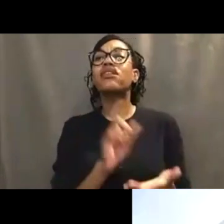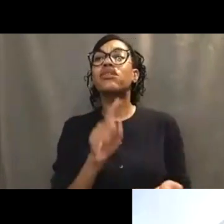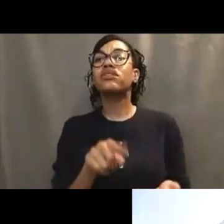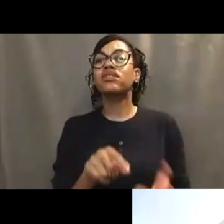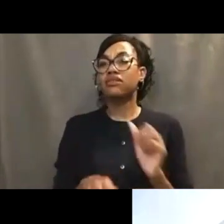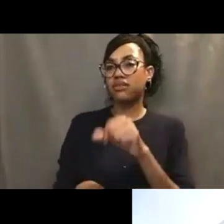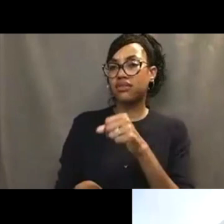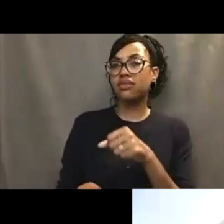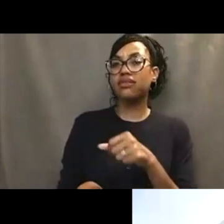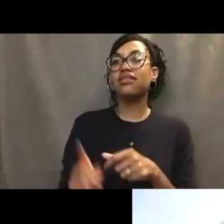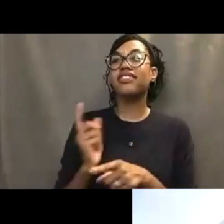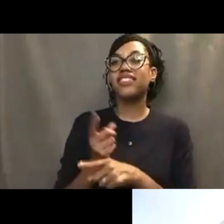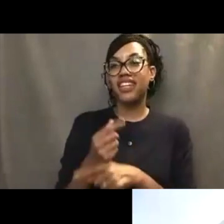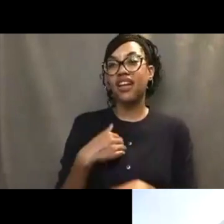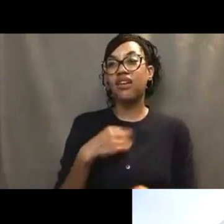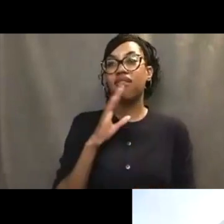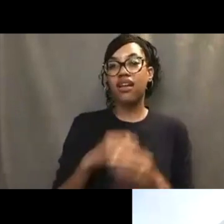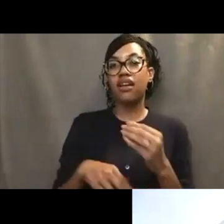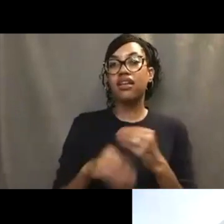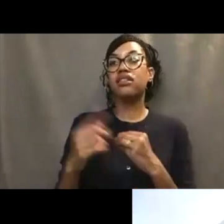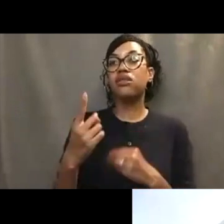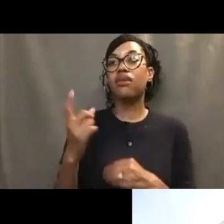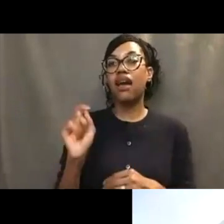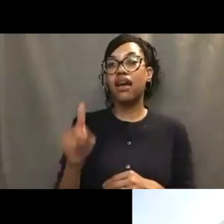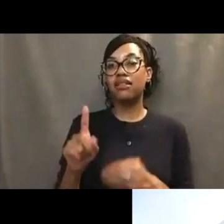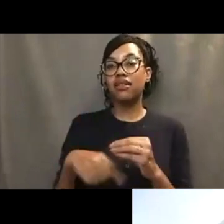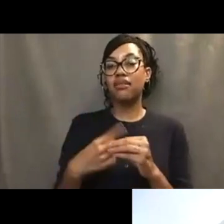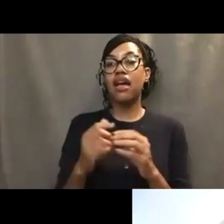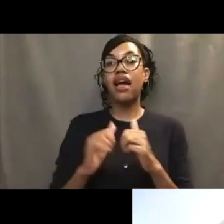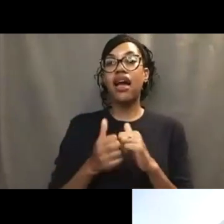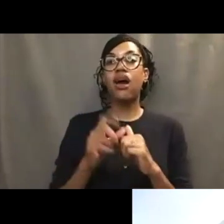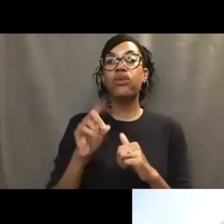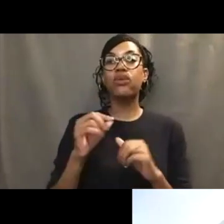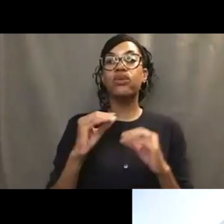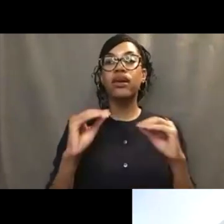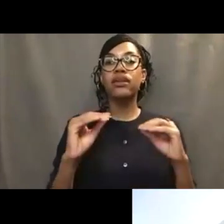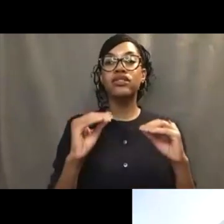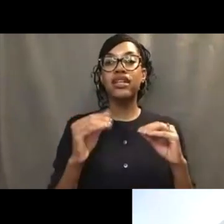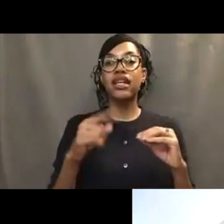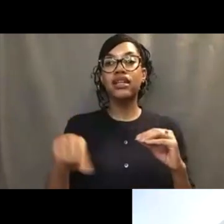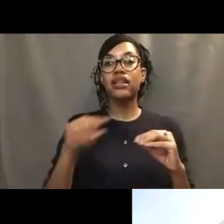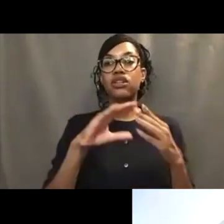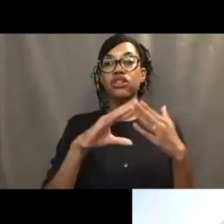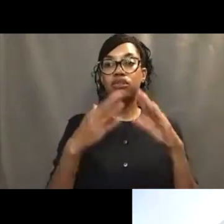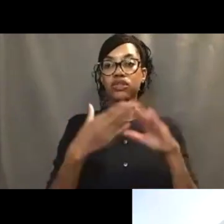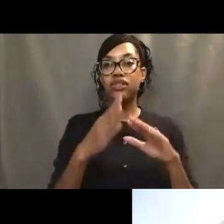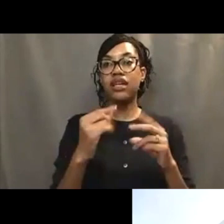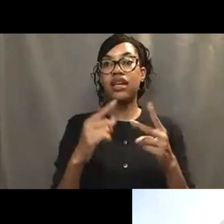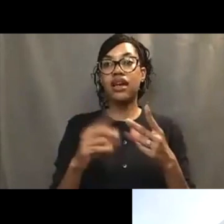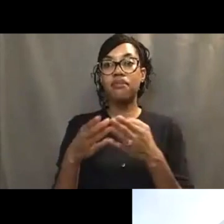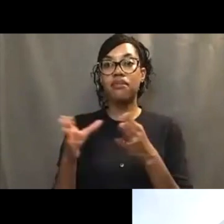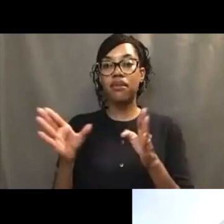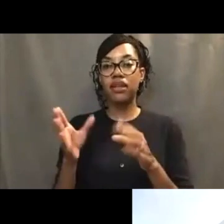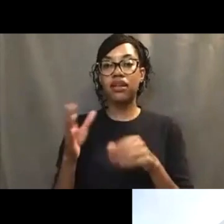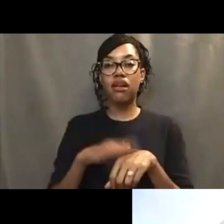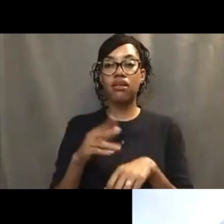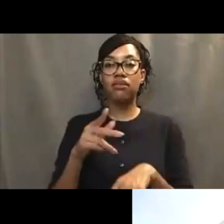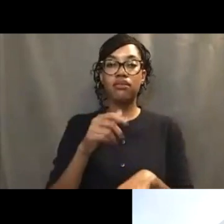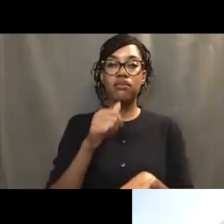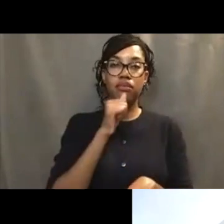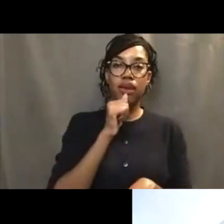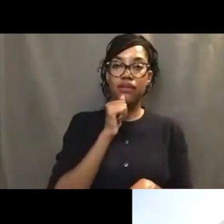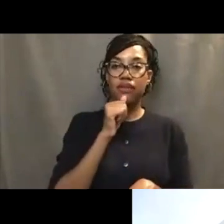say this too. Someone did ask the question about how do you educate the community on the public-private thing. One